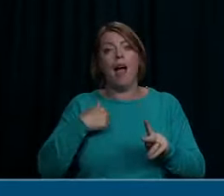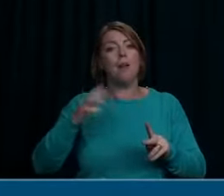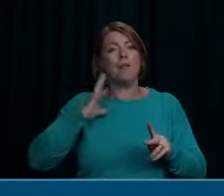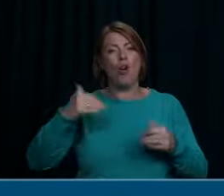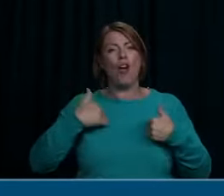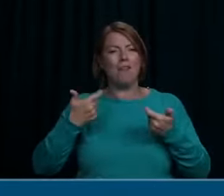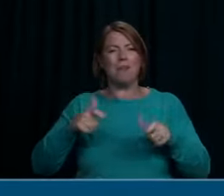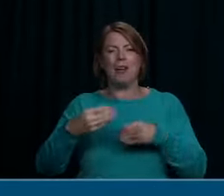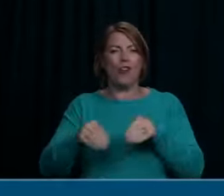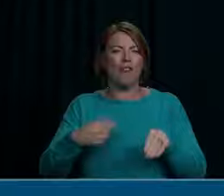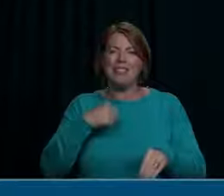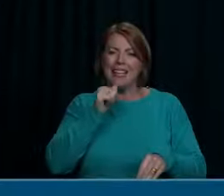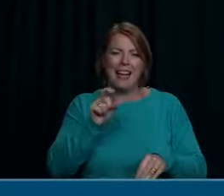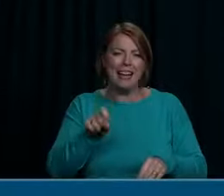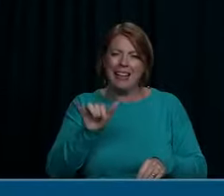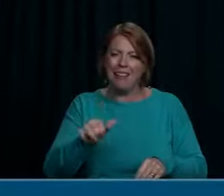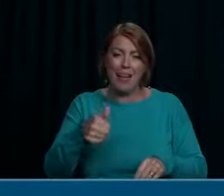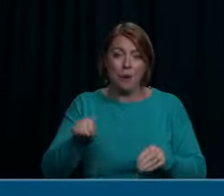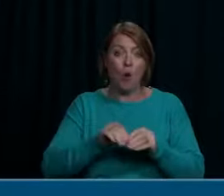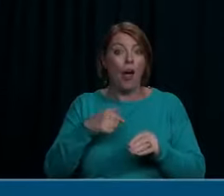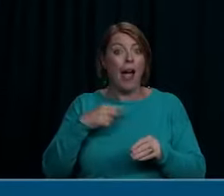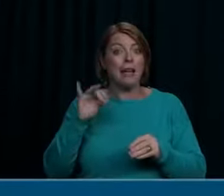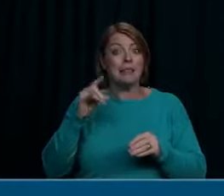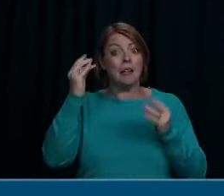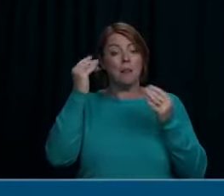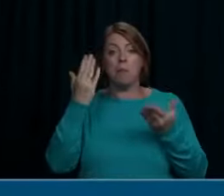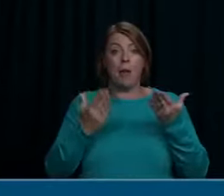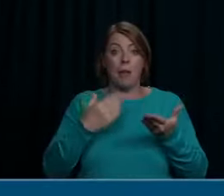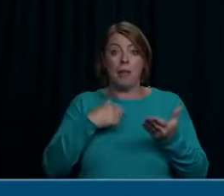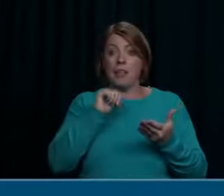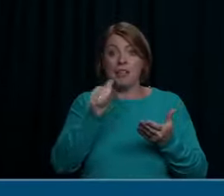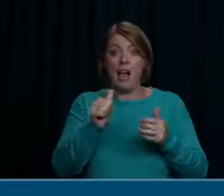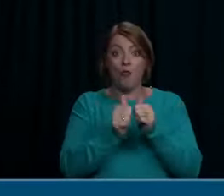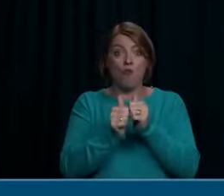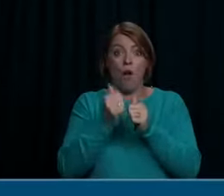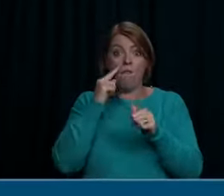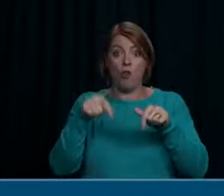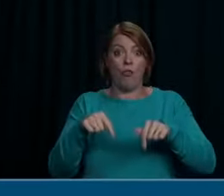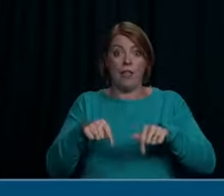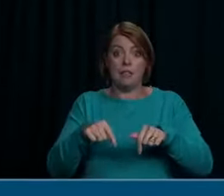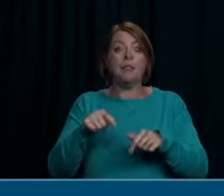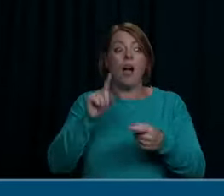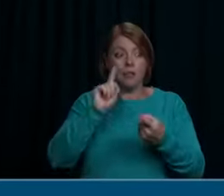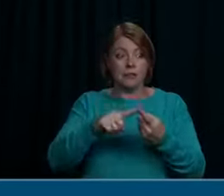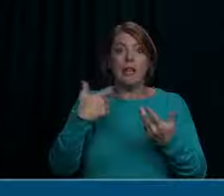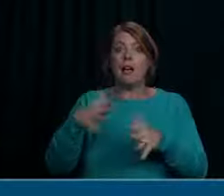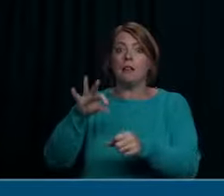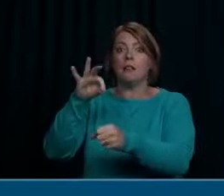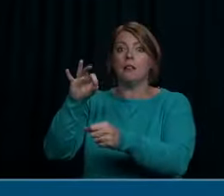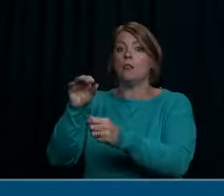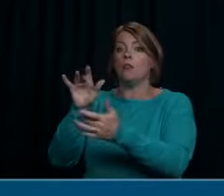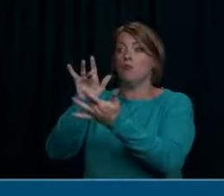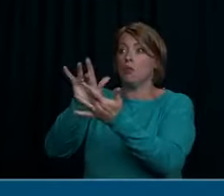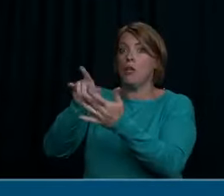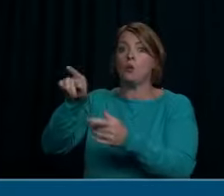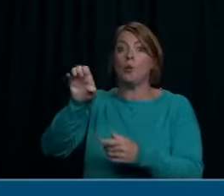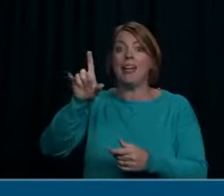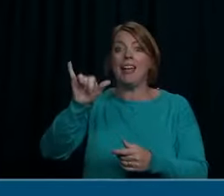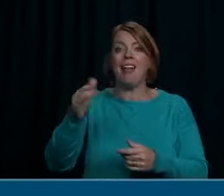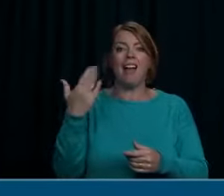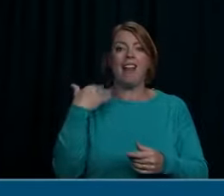I wasn't actually going to run for this office in this go-around until I reached out personally to Eli Crane last October.